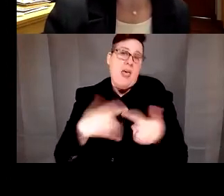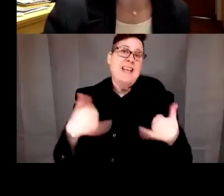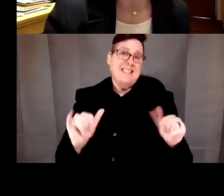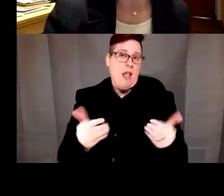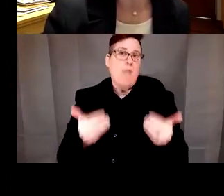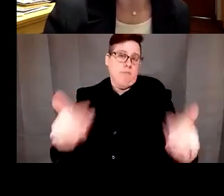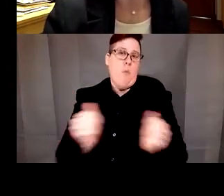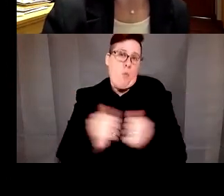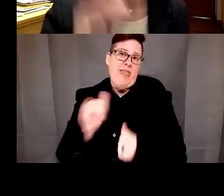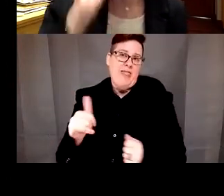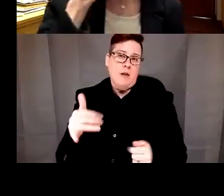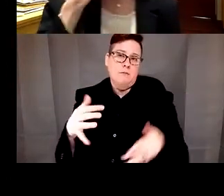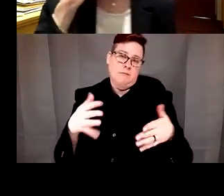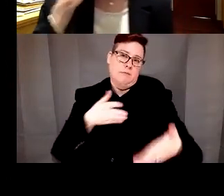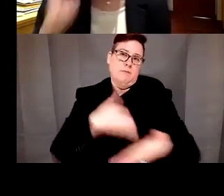that.